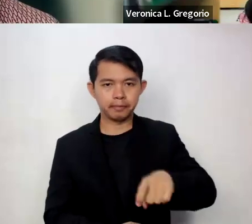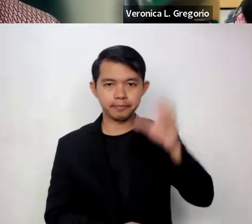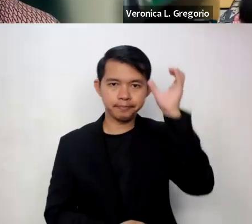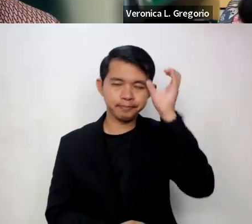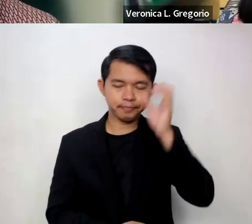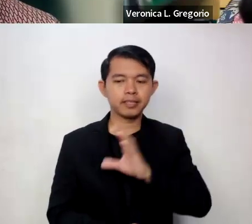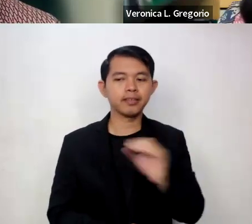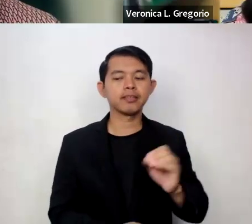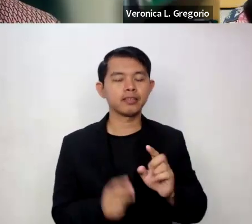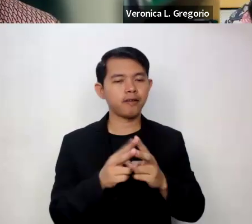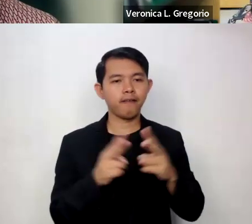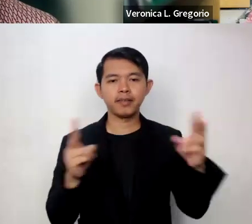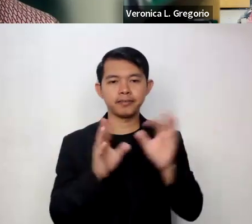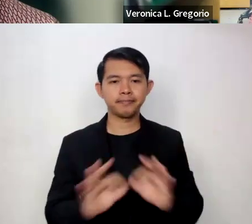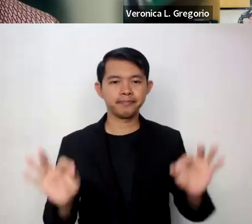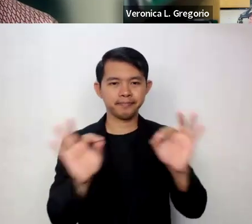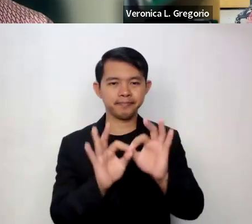important for me as a scholar.